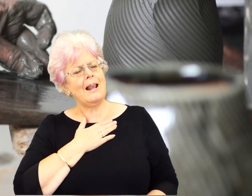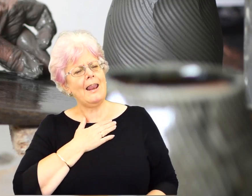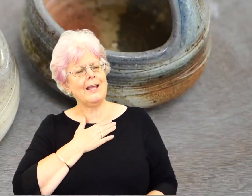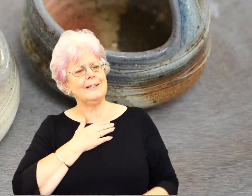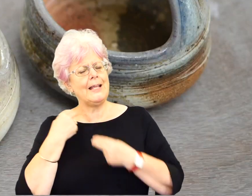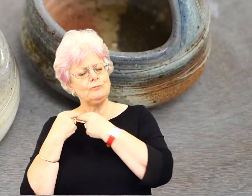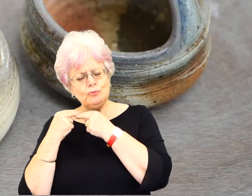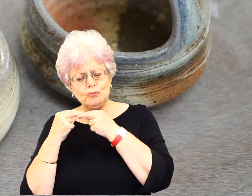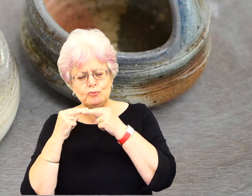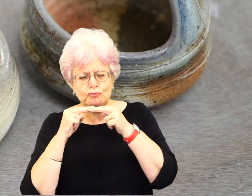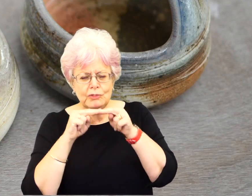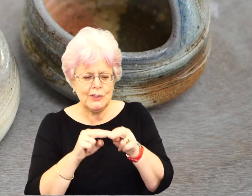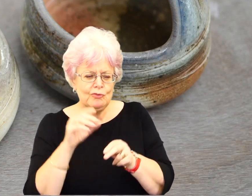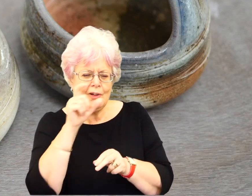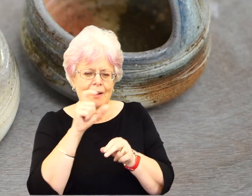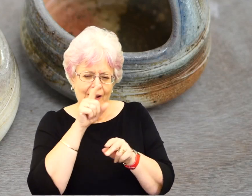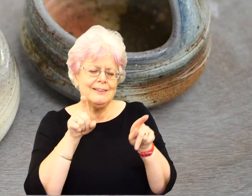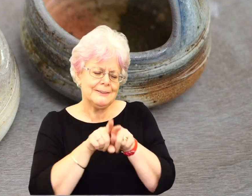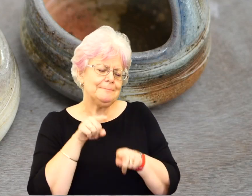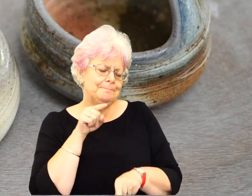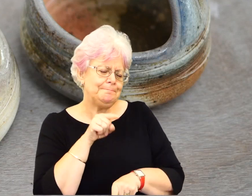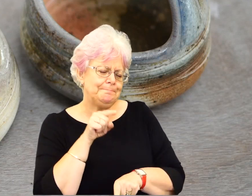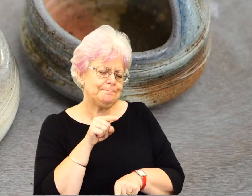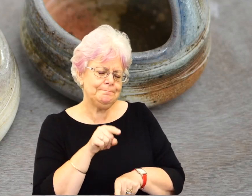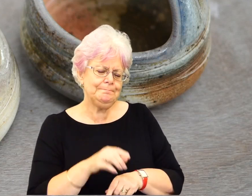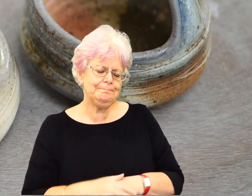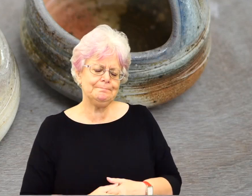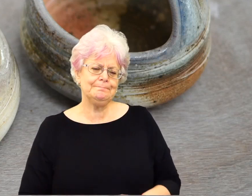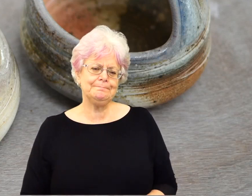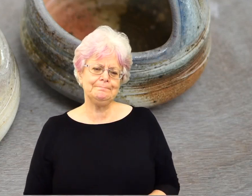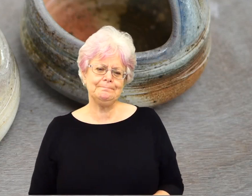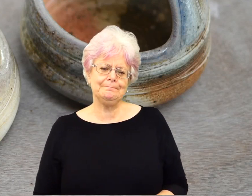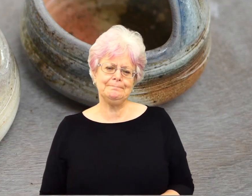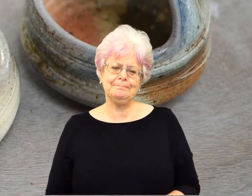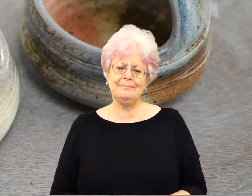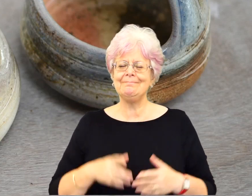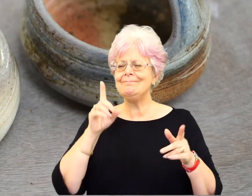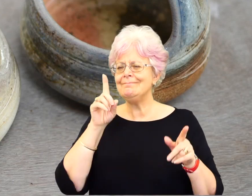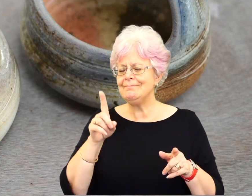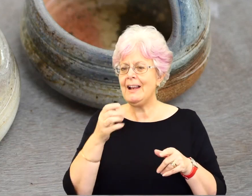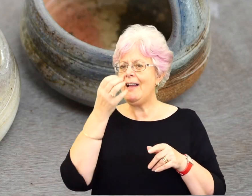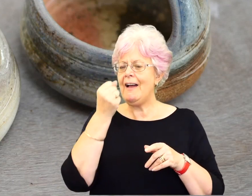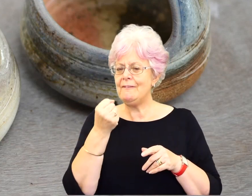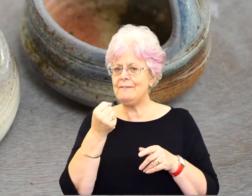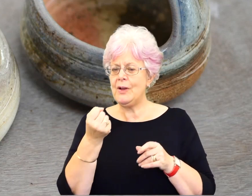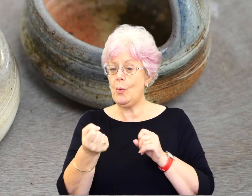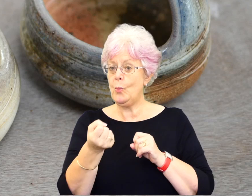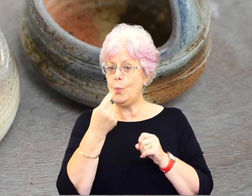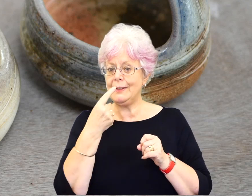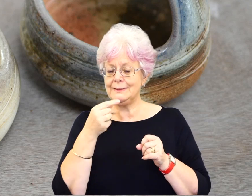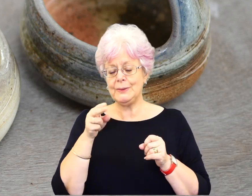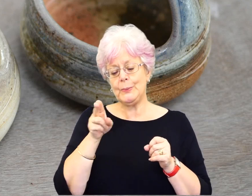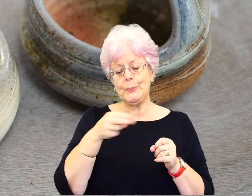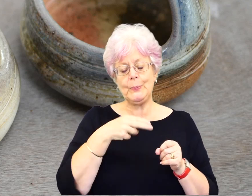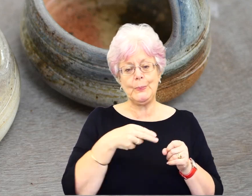of the traditional country earthenware pots, which are kind of beautiful reds, and then with a white slip they had that